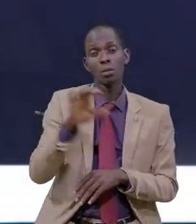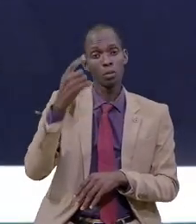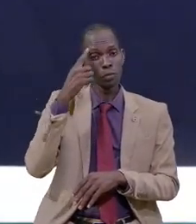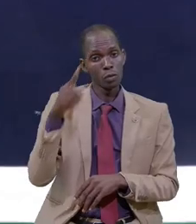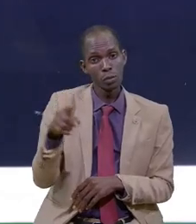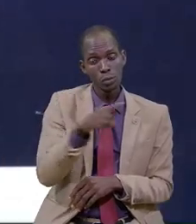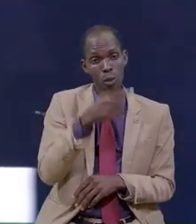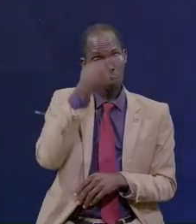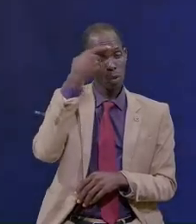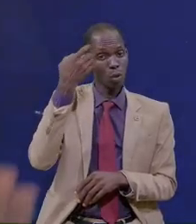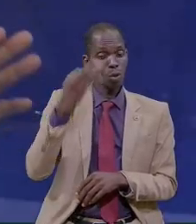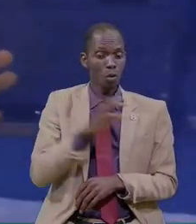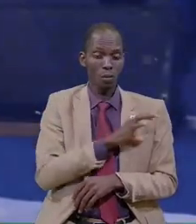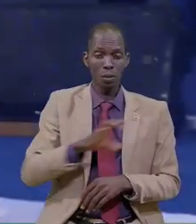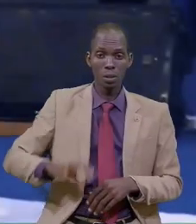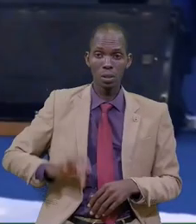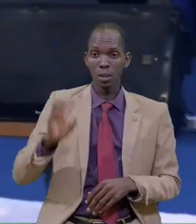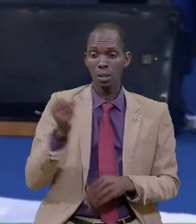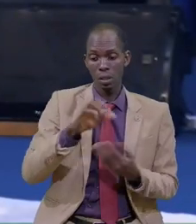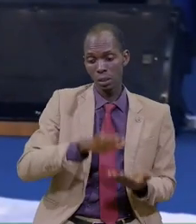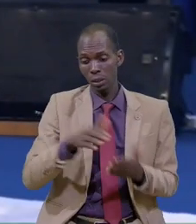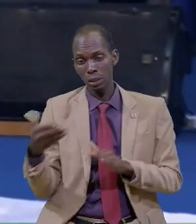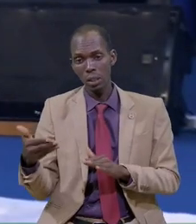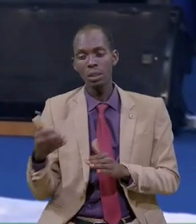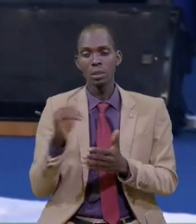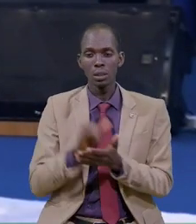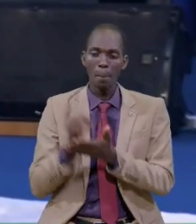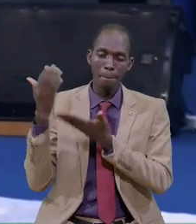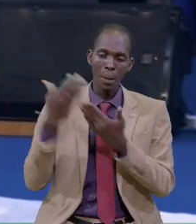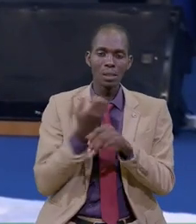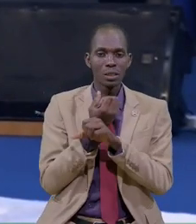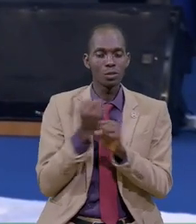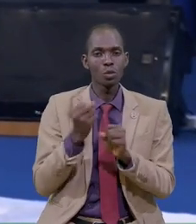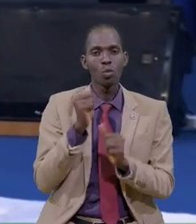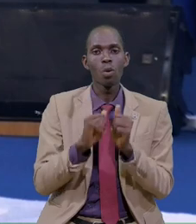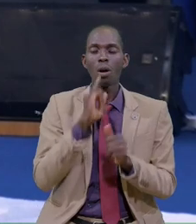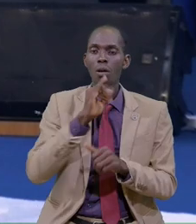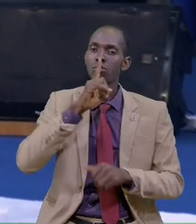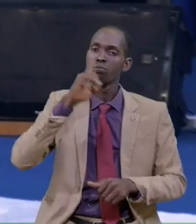Because of that death of Christ, salvation is sure.